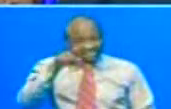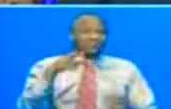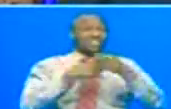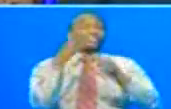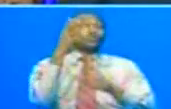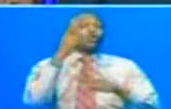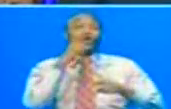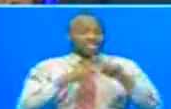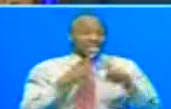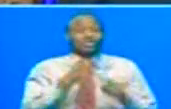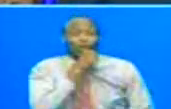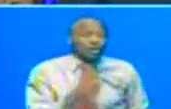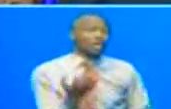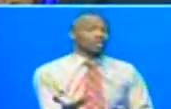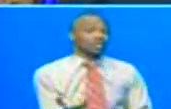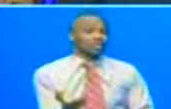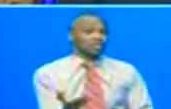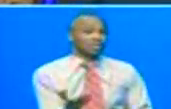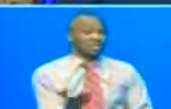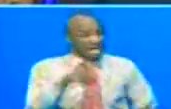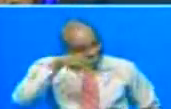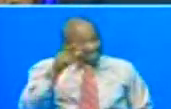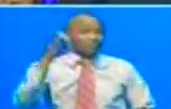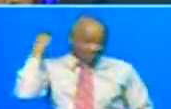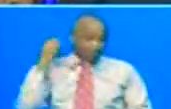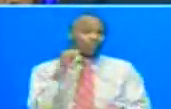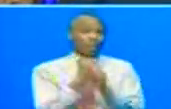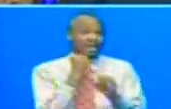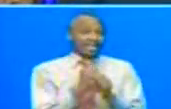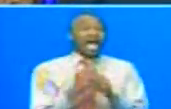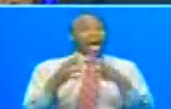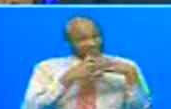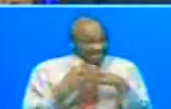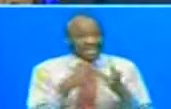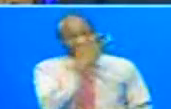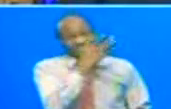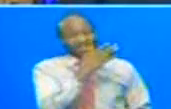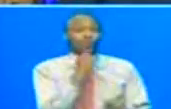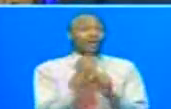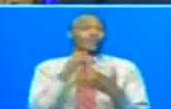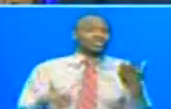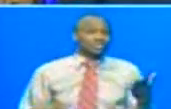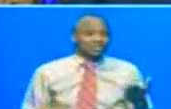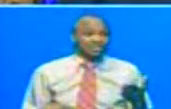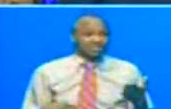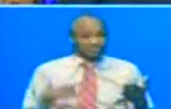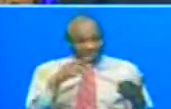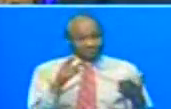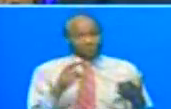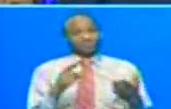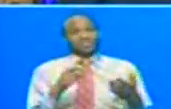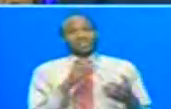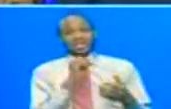64. Yes. She already served in the U.S. as a consular